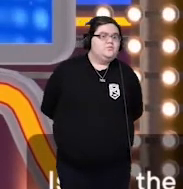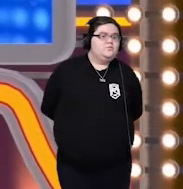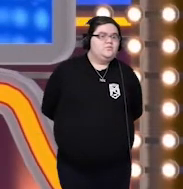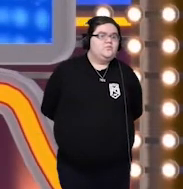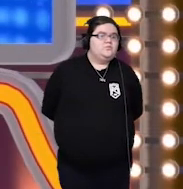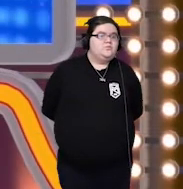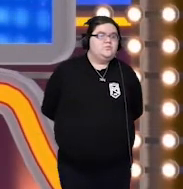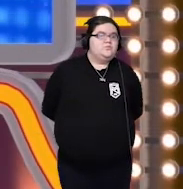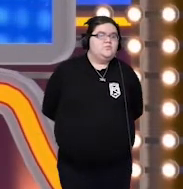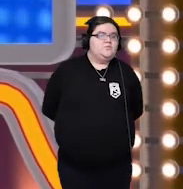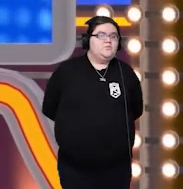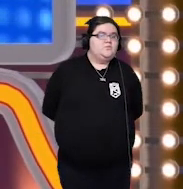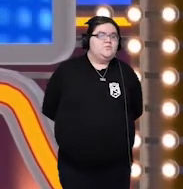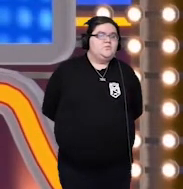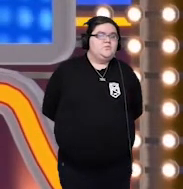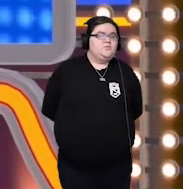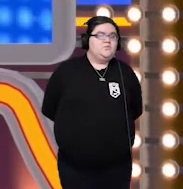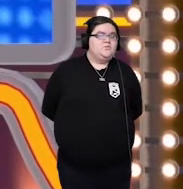Come on. Ground.